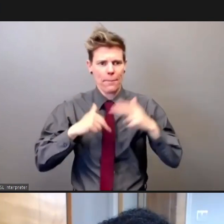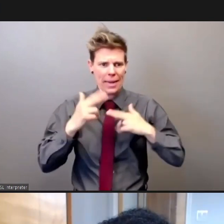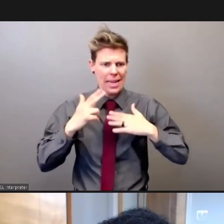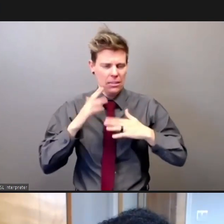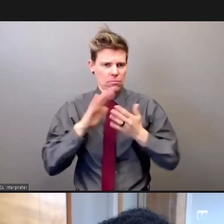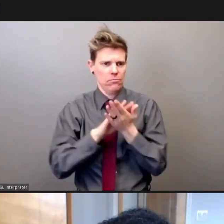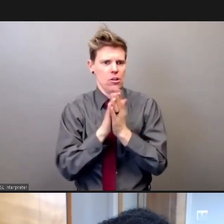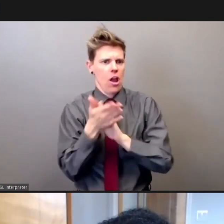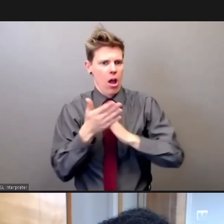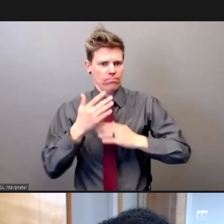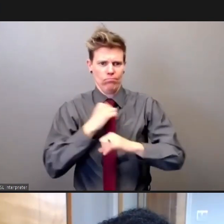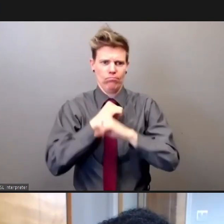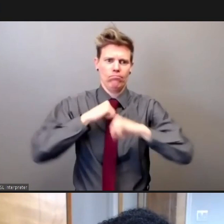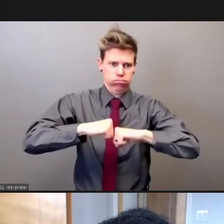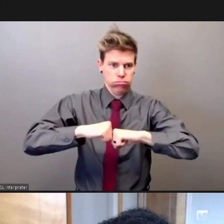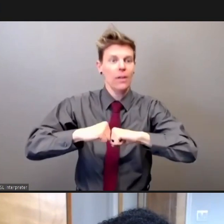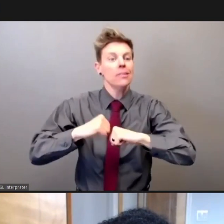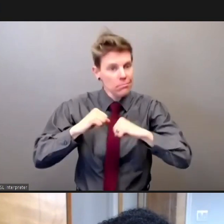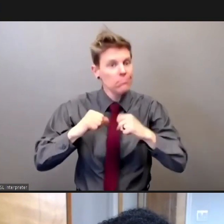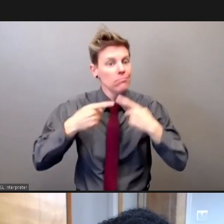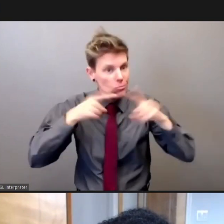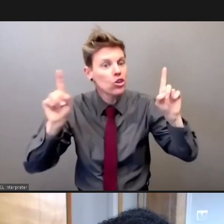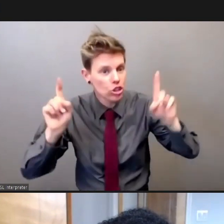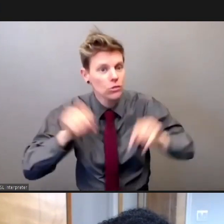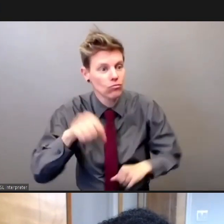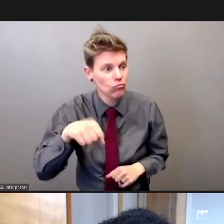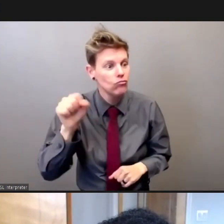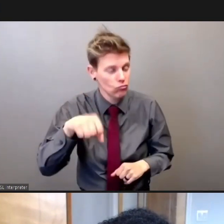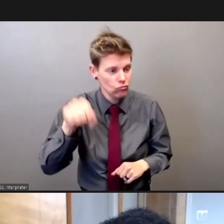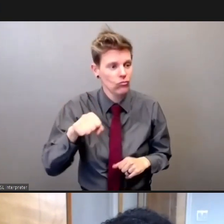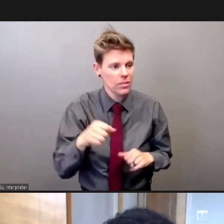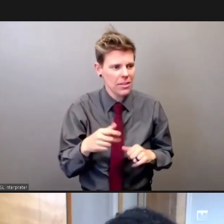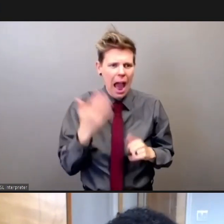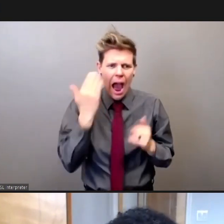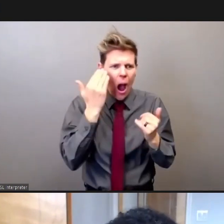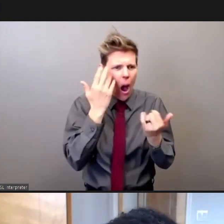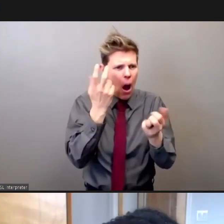given, although it'll be hard to see on an individual basis,